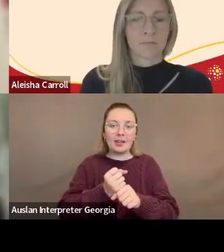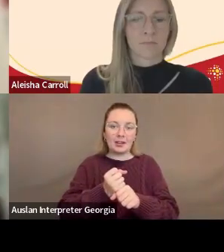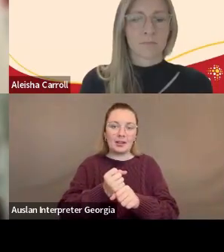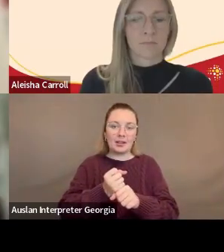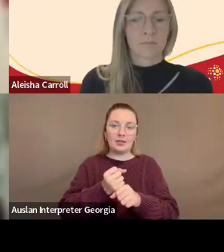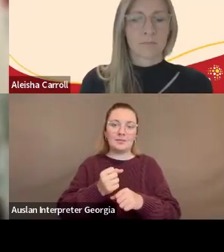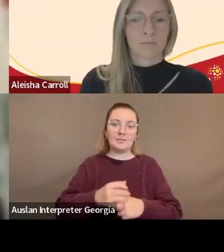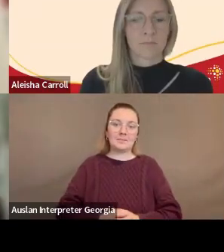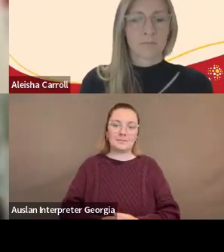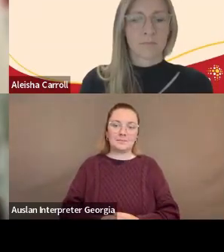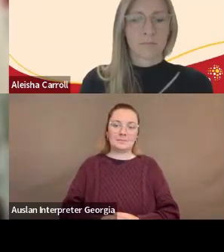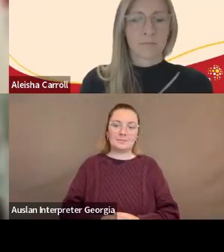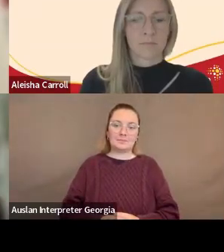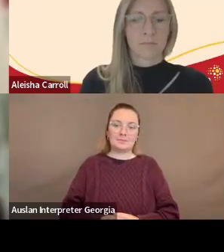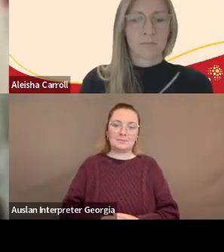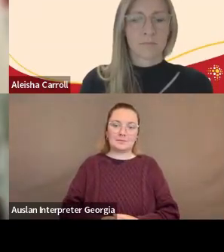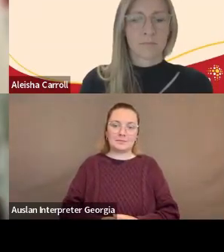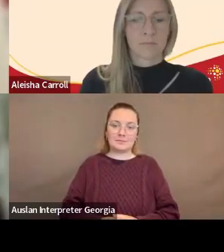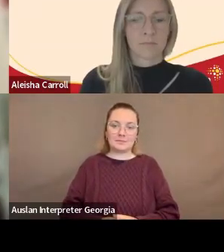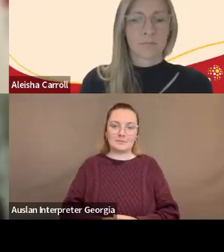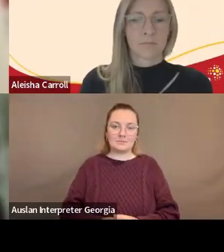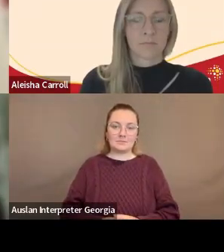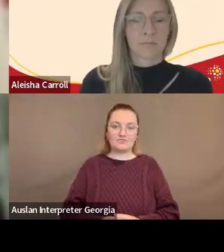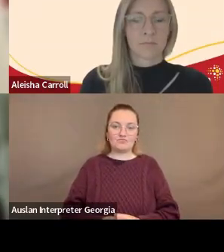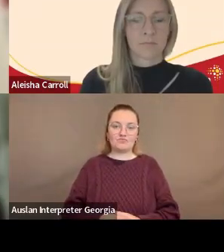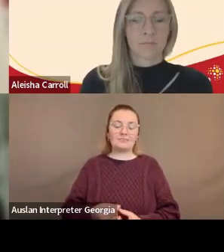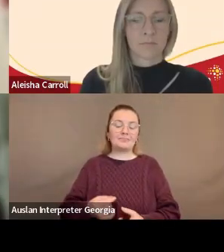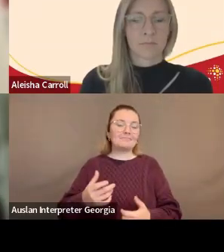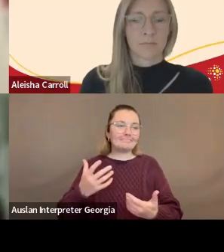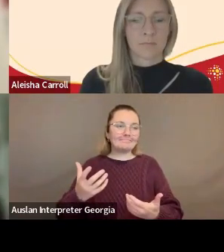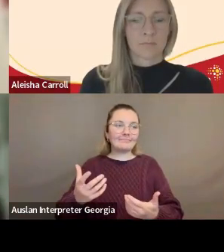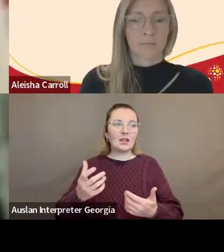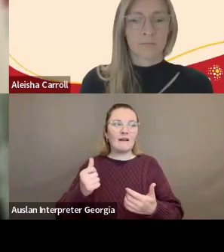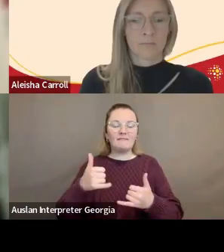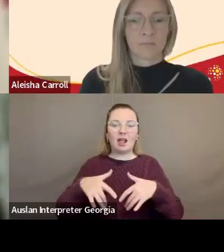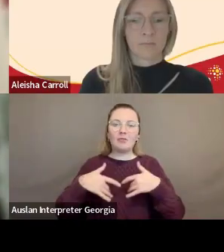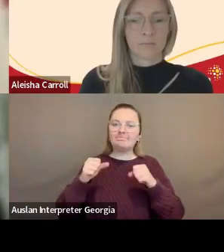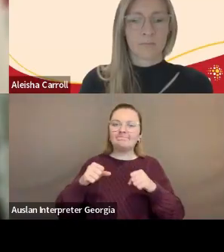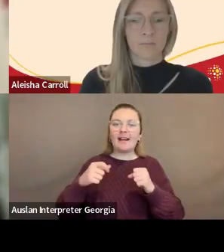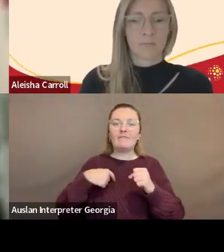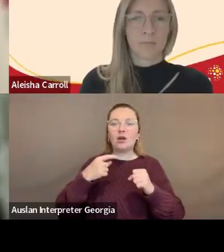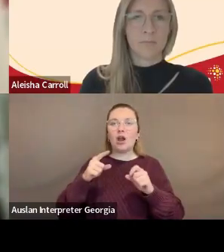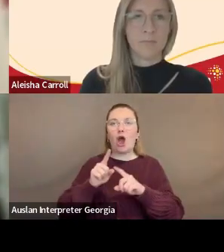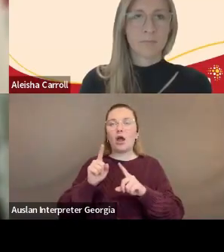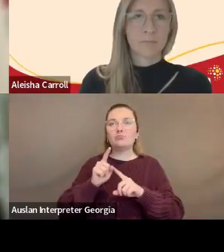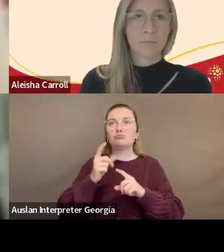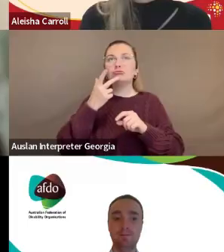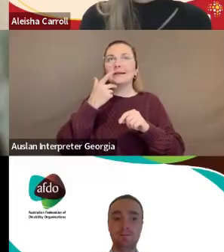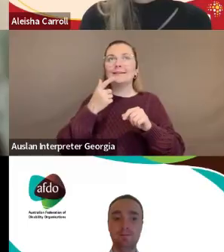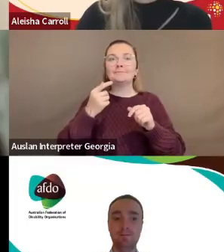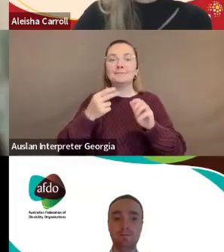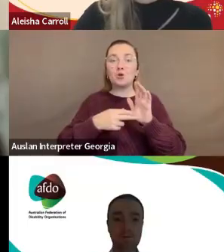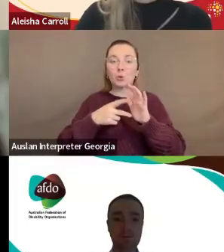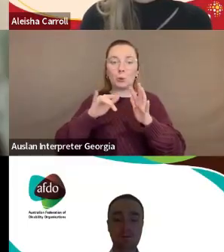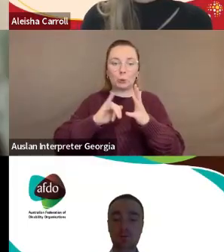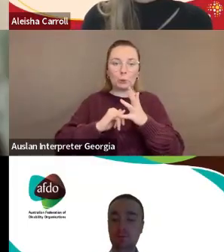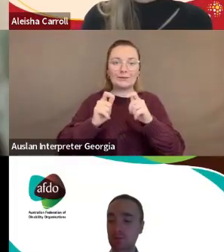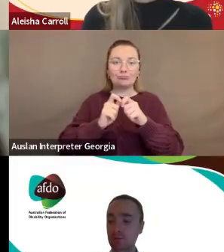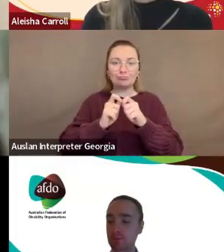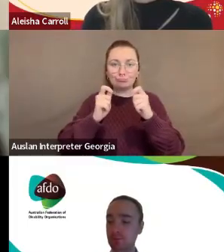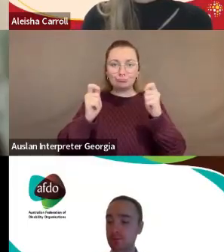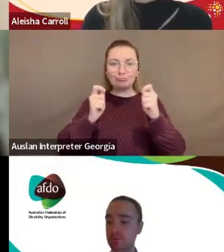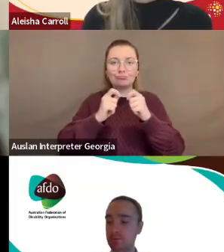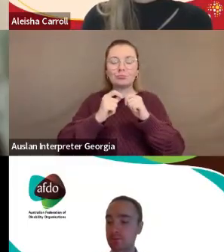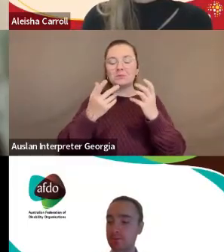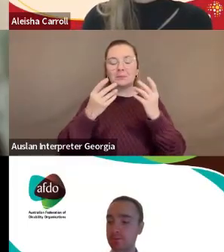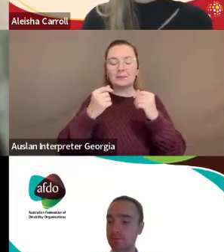very acquainted with. There'll be a story that runs in the news cycle for a few